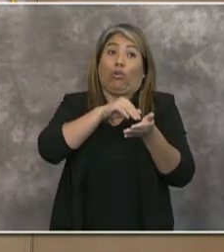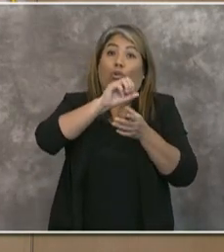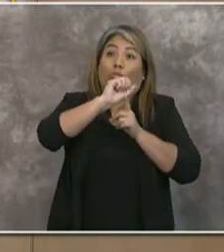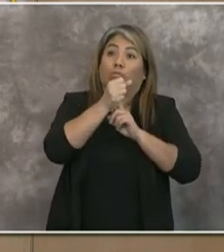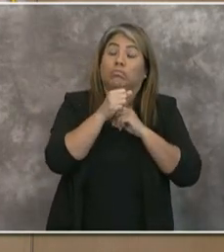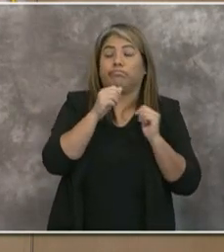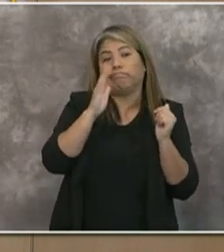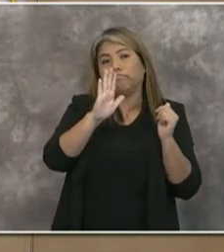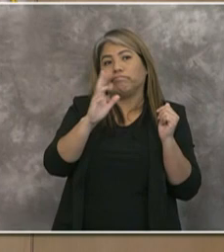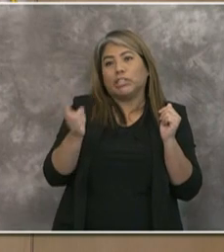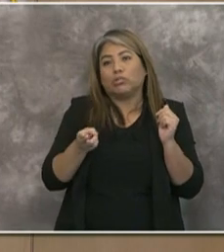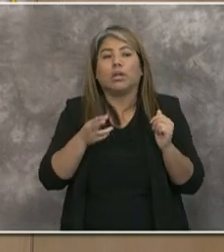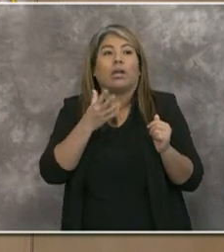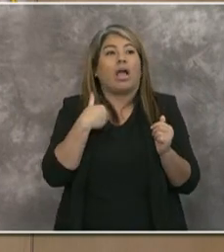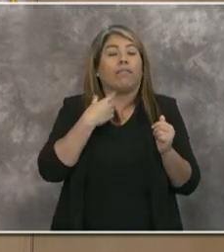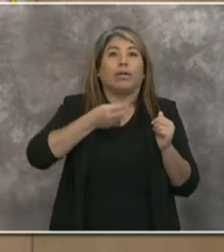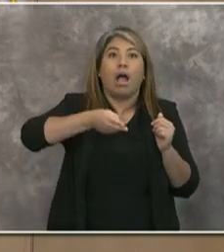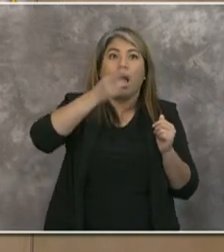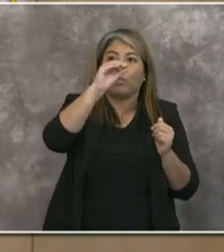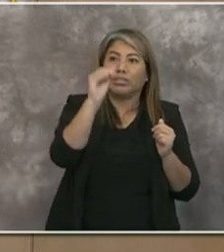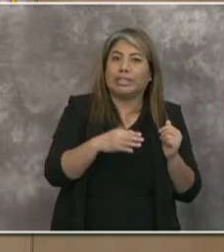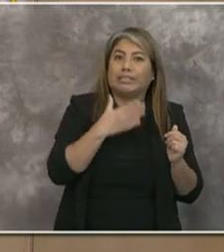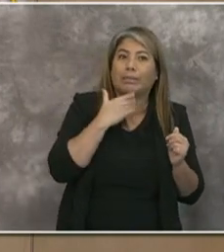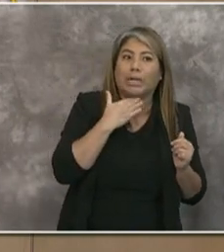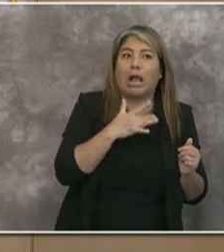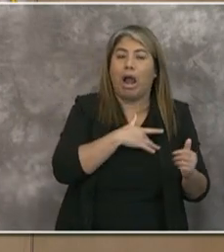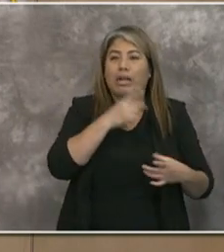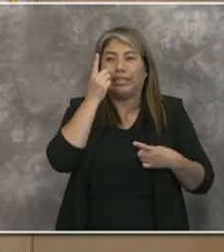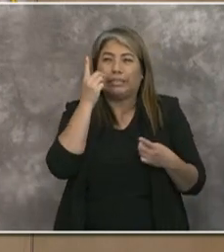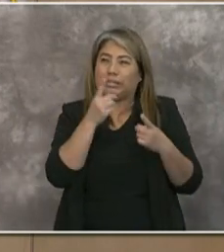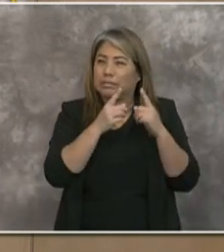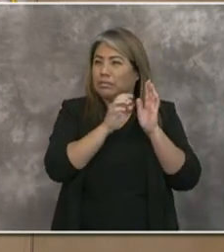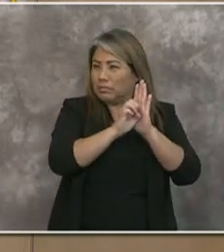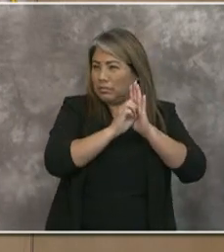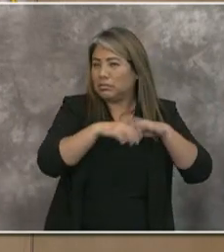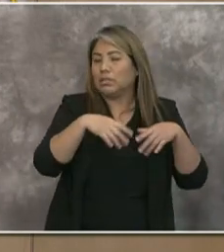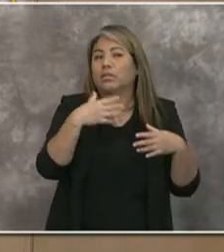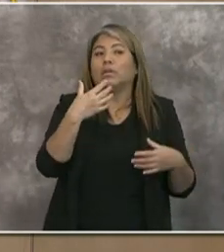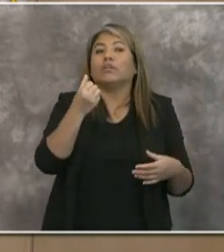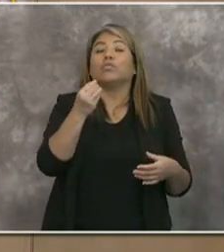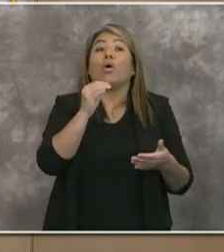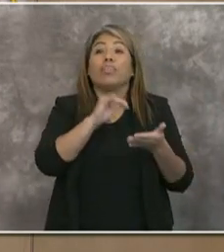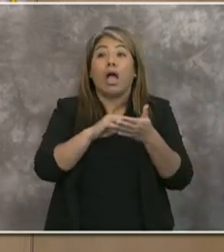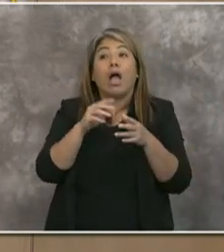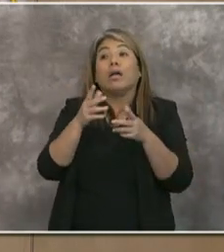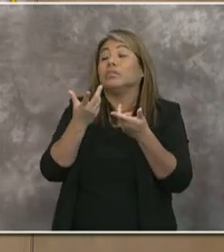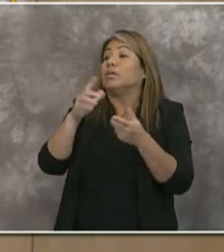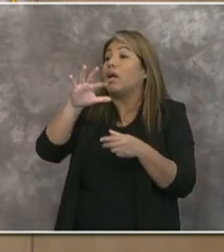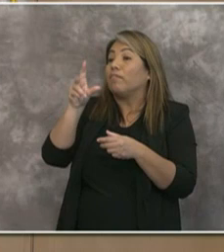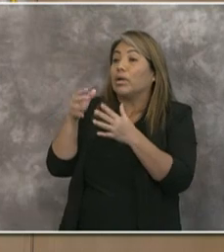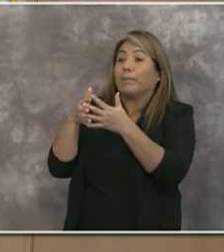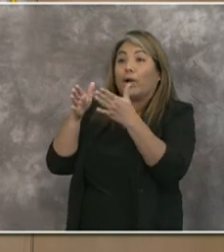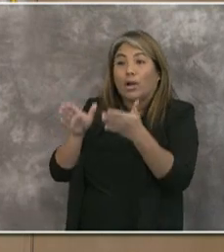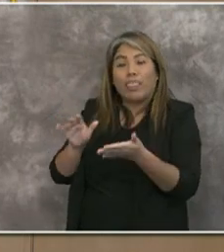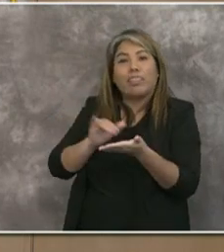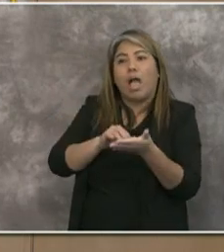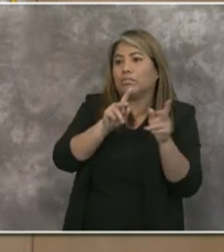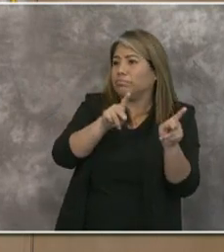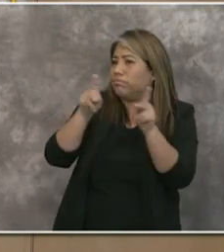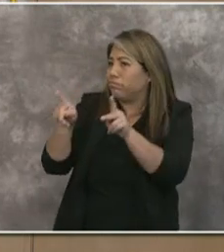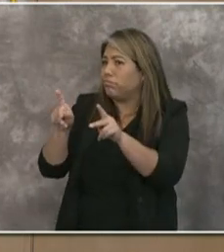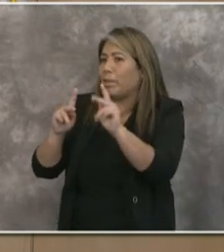of diabetes. So those are the appropriate populations, as well as African Americans. And again, we